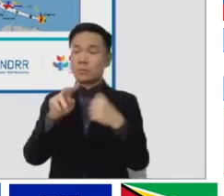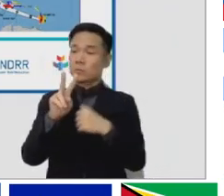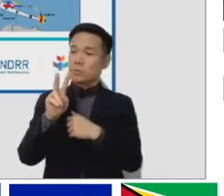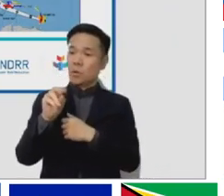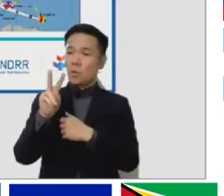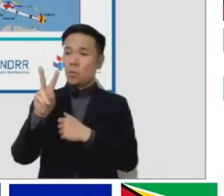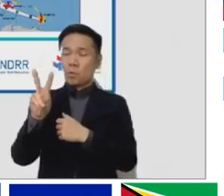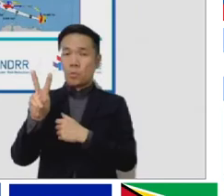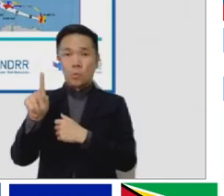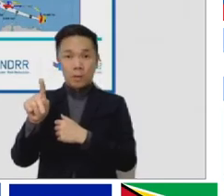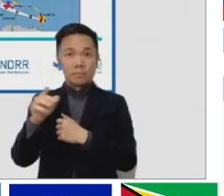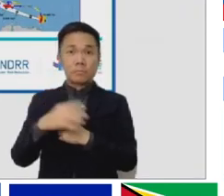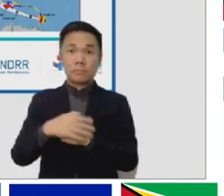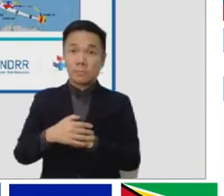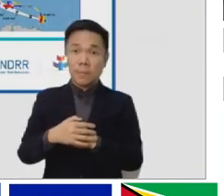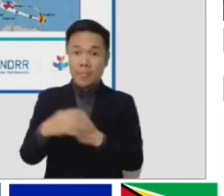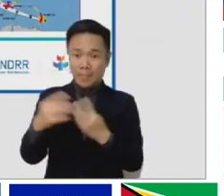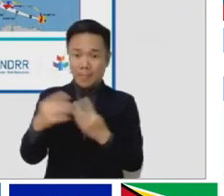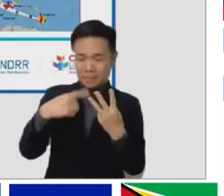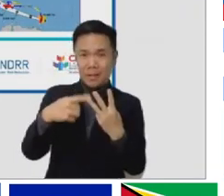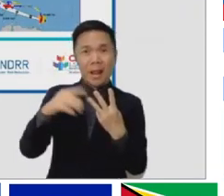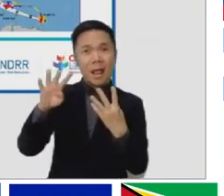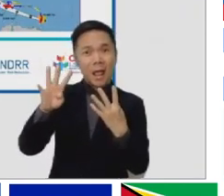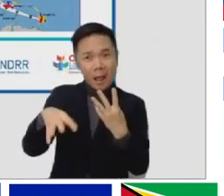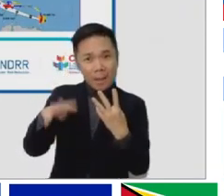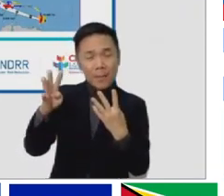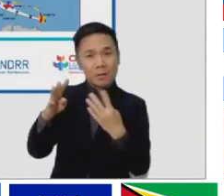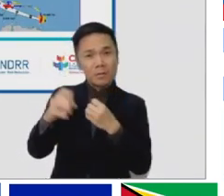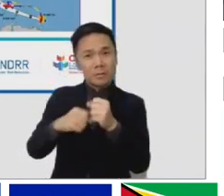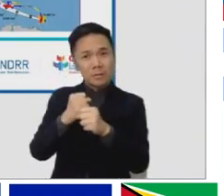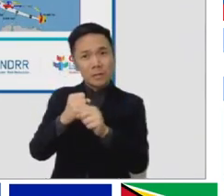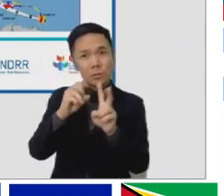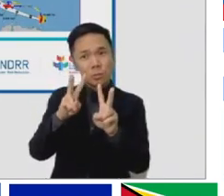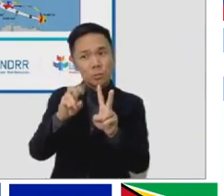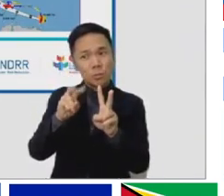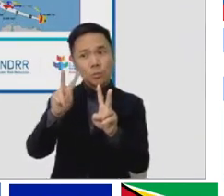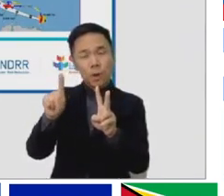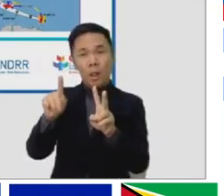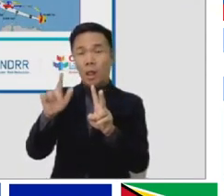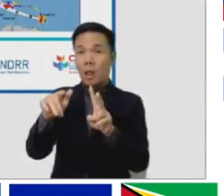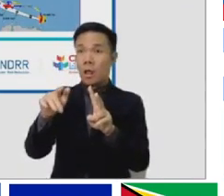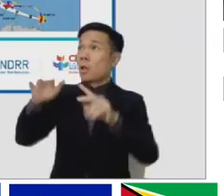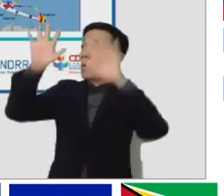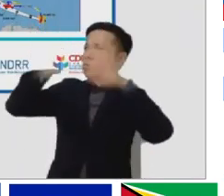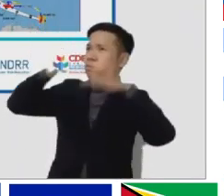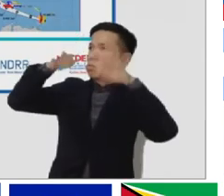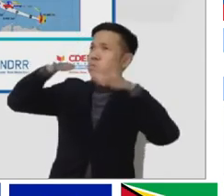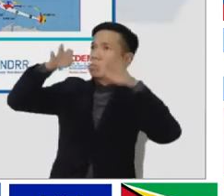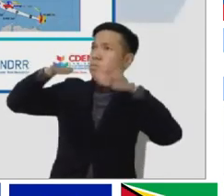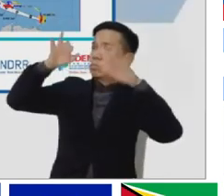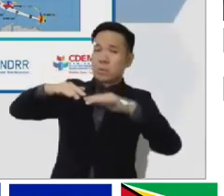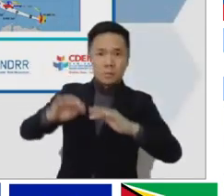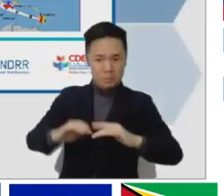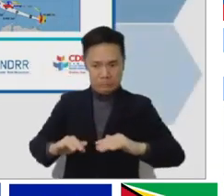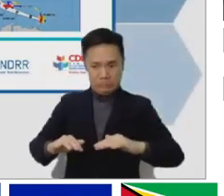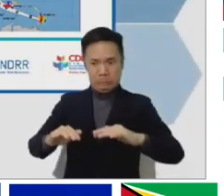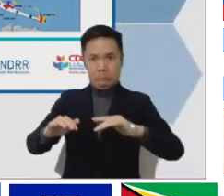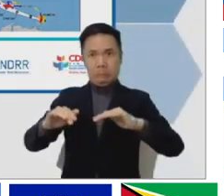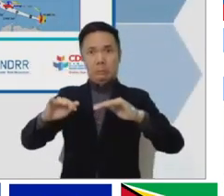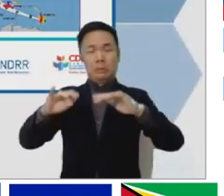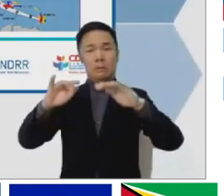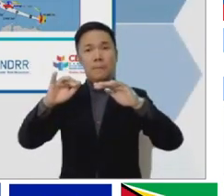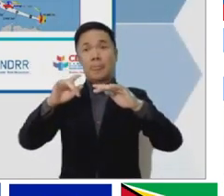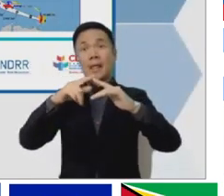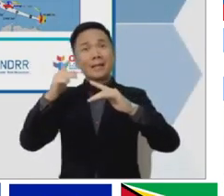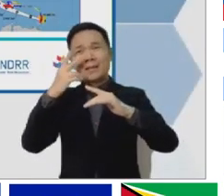in April again, 2021. And then we had, of course, Hurricane Elsa passing through. So